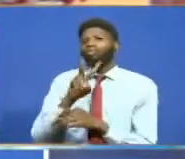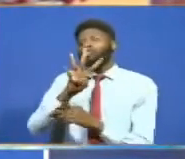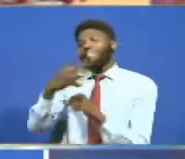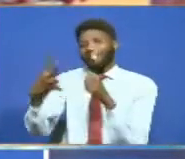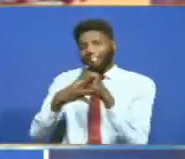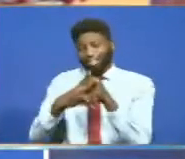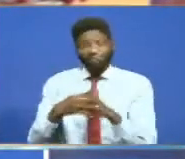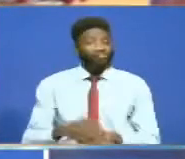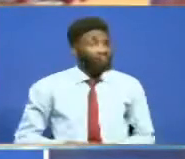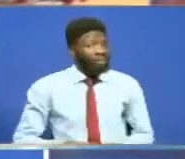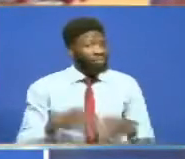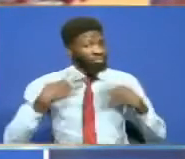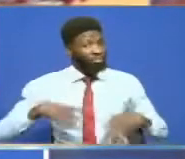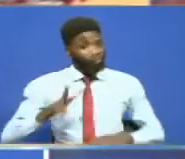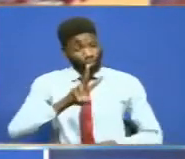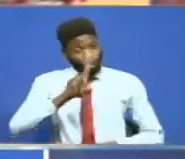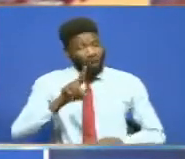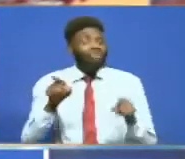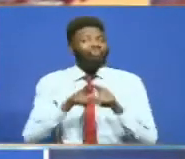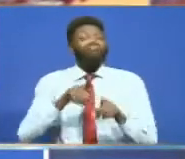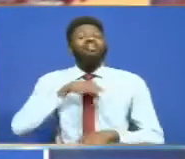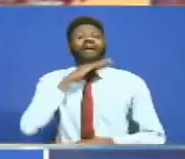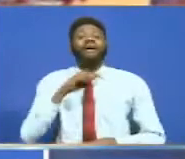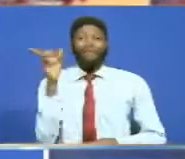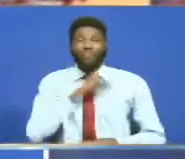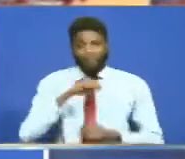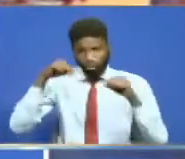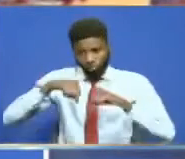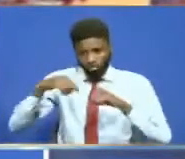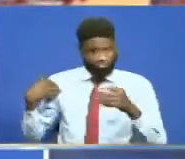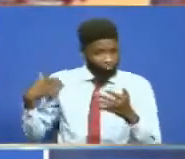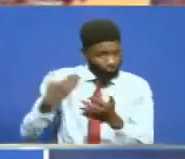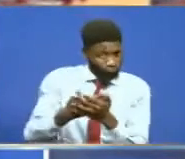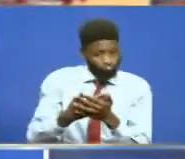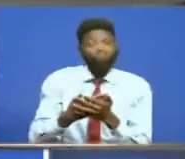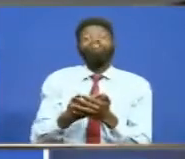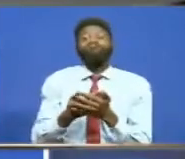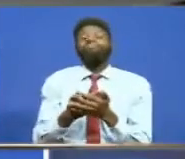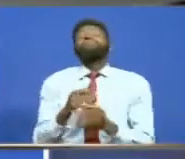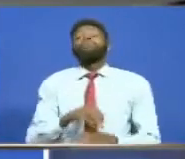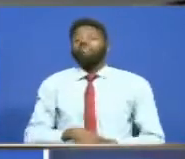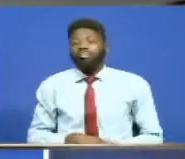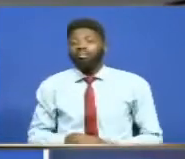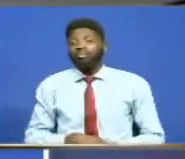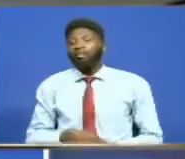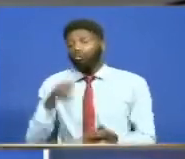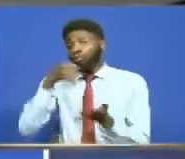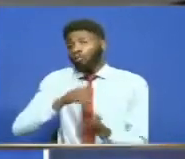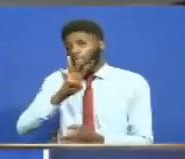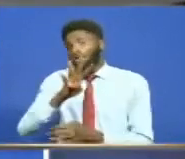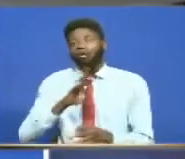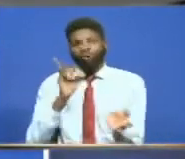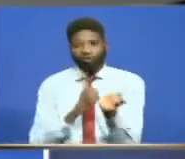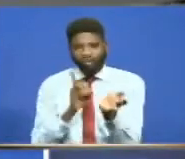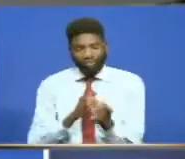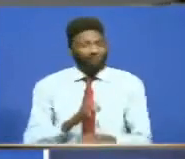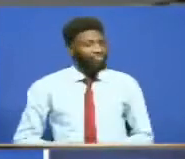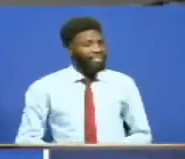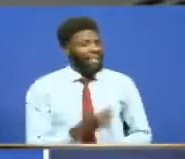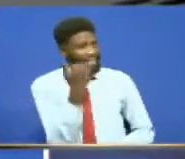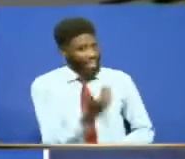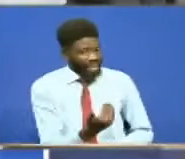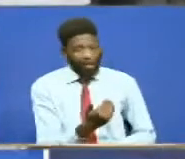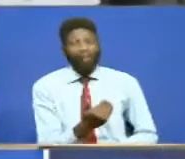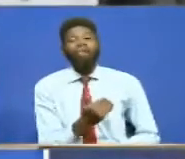1,249 after 21 more patients succumbed to the disease, among them four medical doctors. The youngest is an 11-month-old